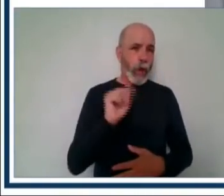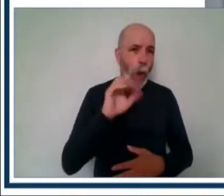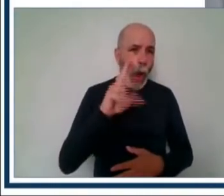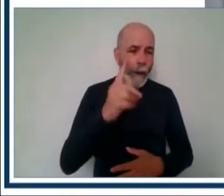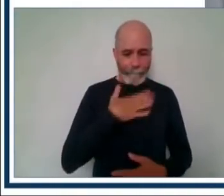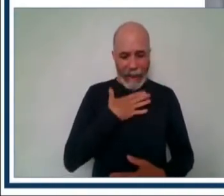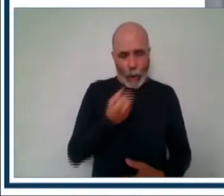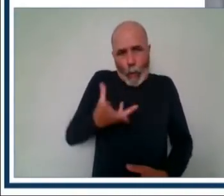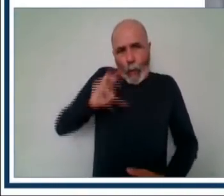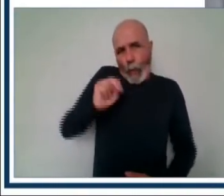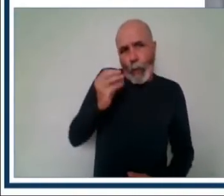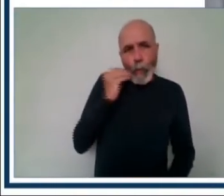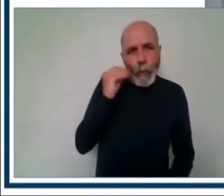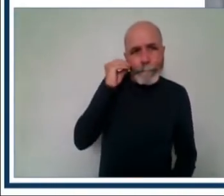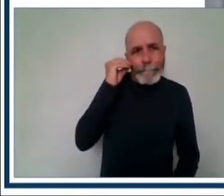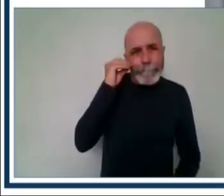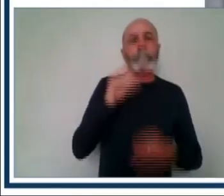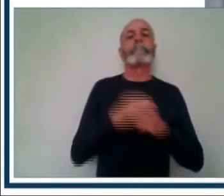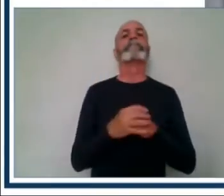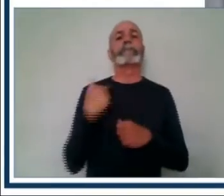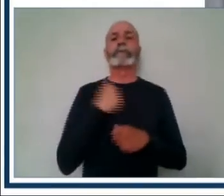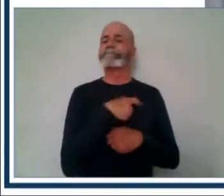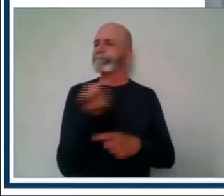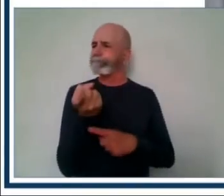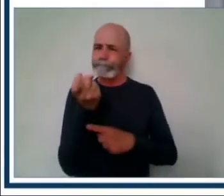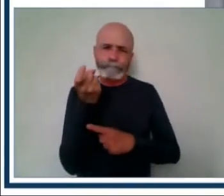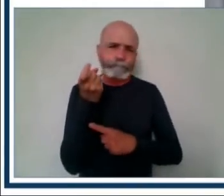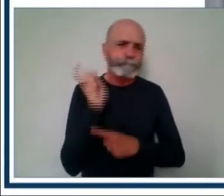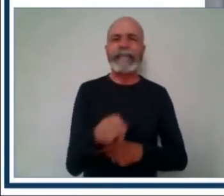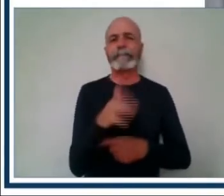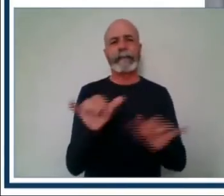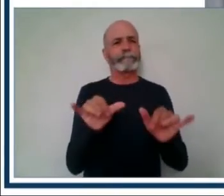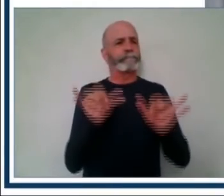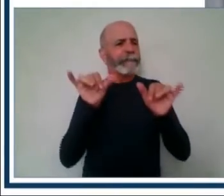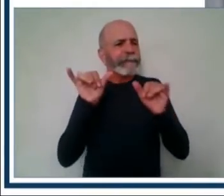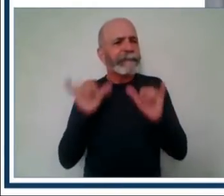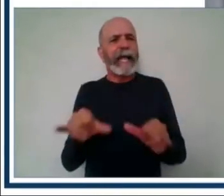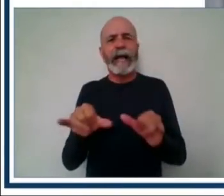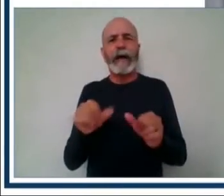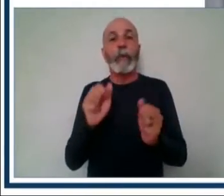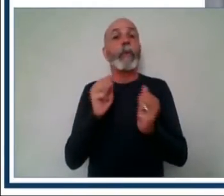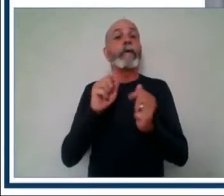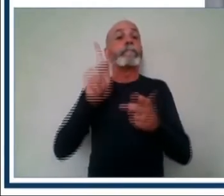COVID. We are close to getting every Nova Scotian who wants one a